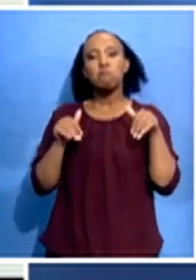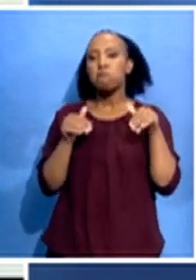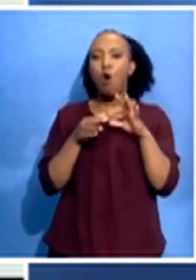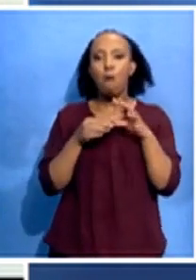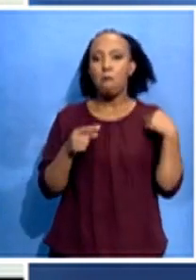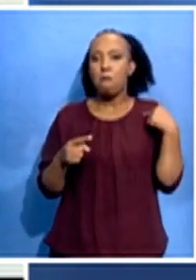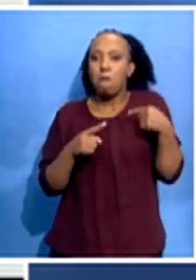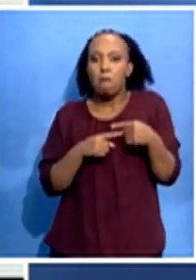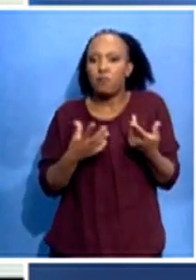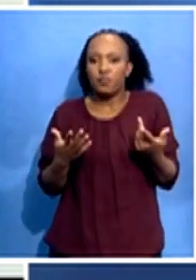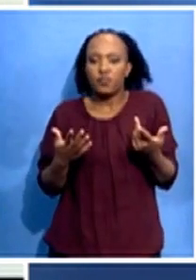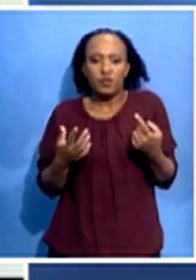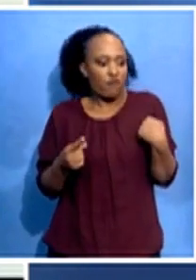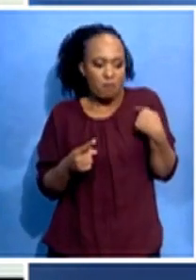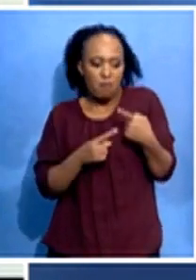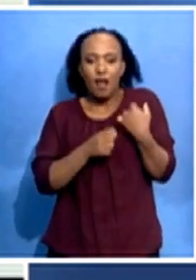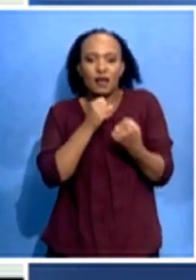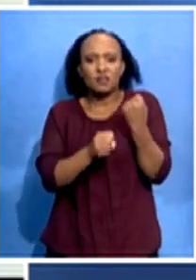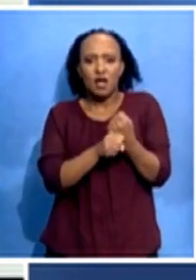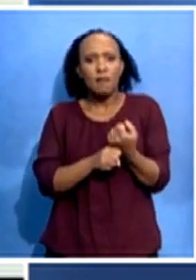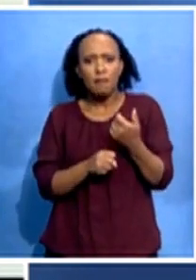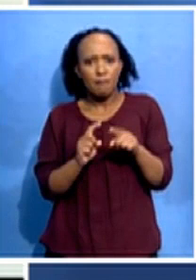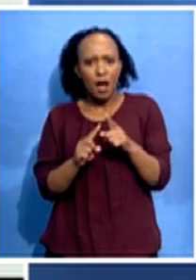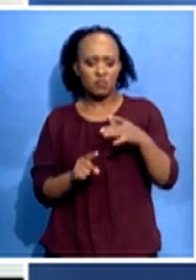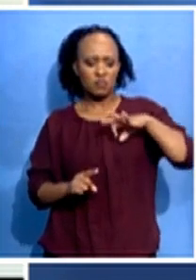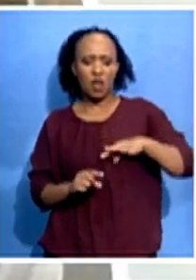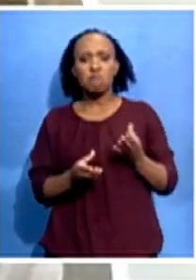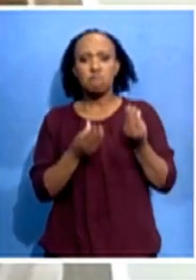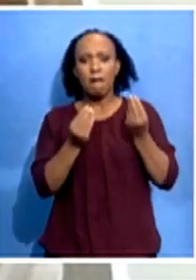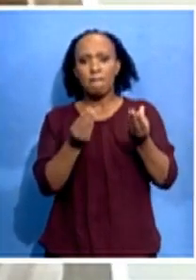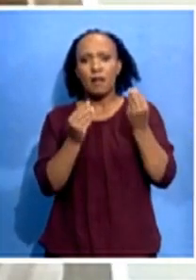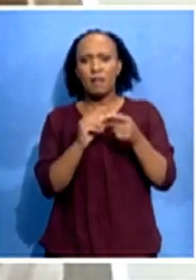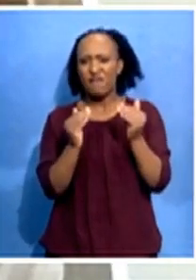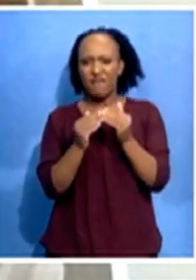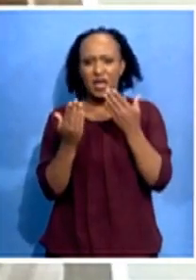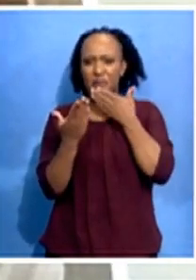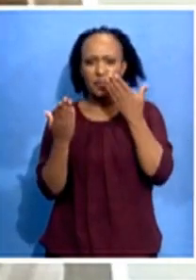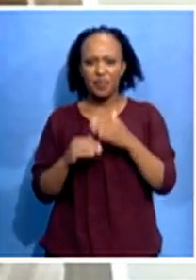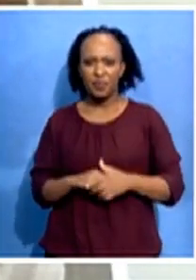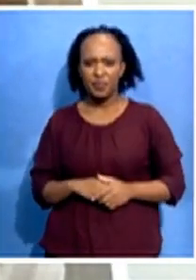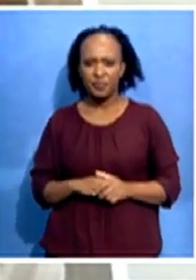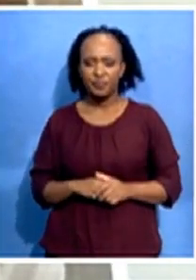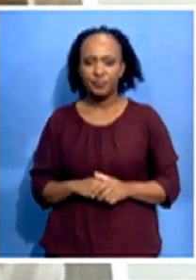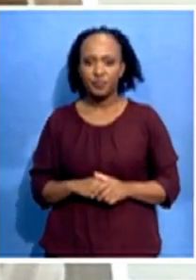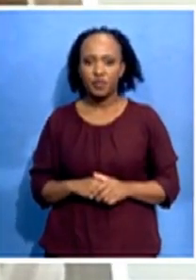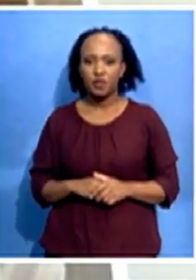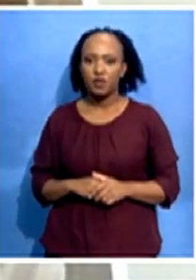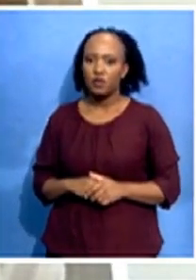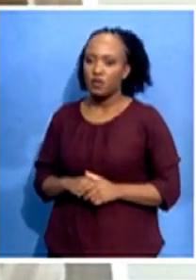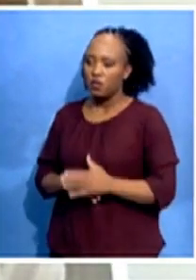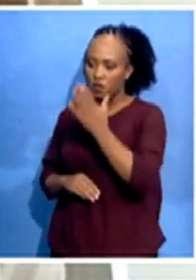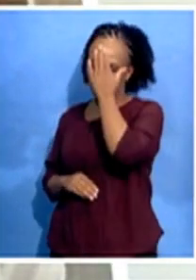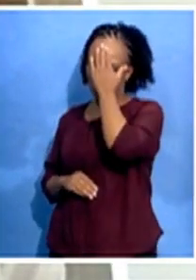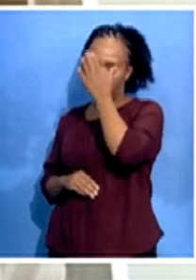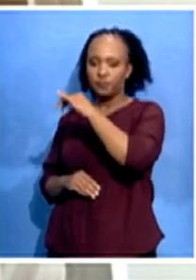and still getting paid. And I think that's unfair. Yeah. You know, Johnny, when we talk about inflation-related